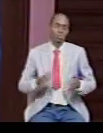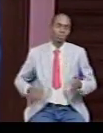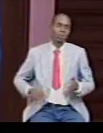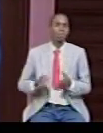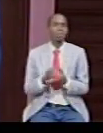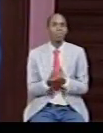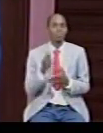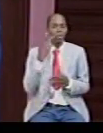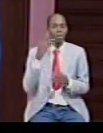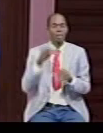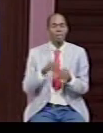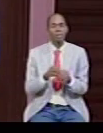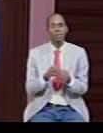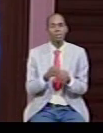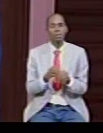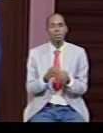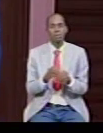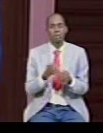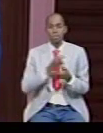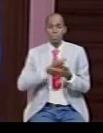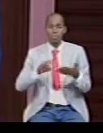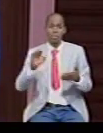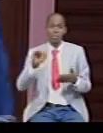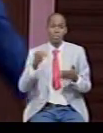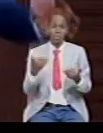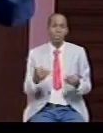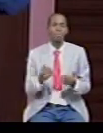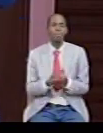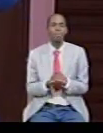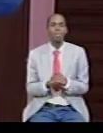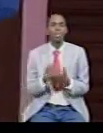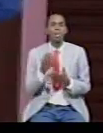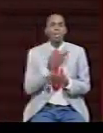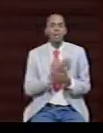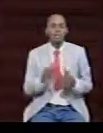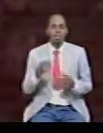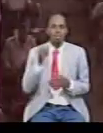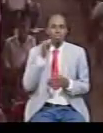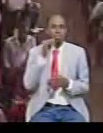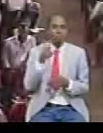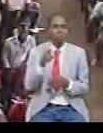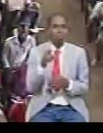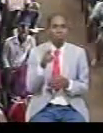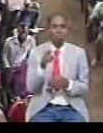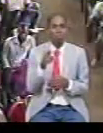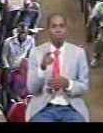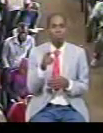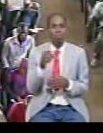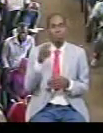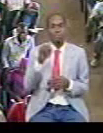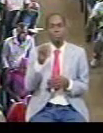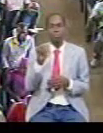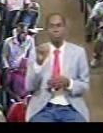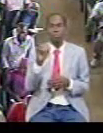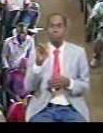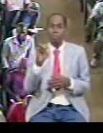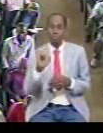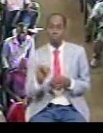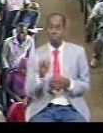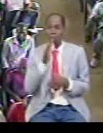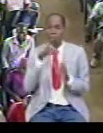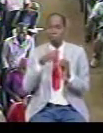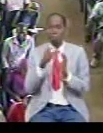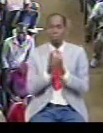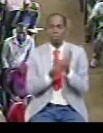at it in verse 15 now. And she said, behold, thy sister-in-law is gone